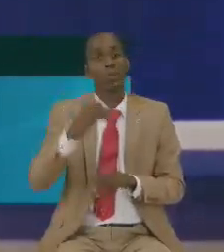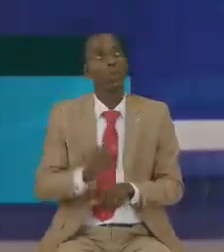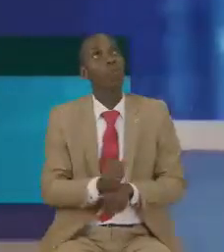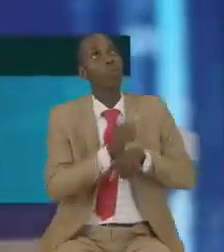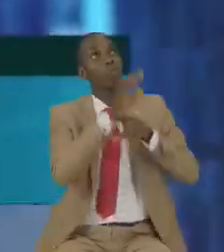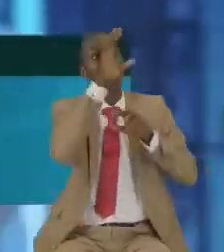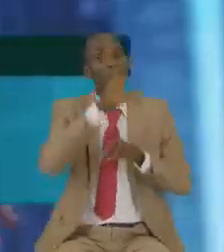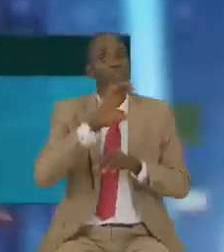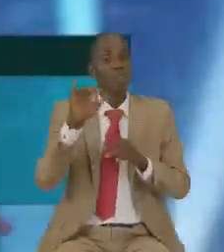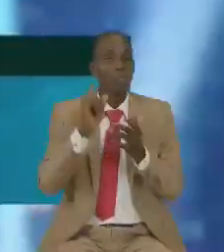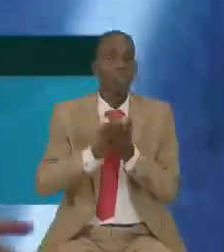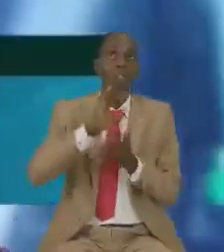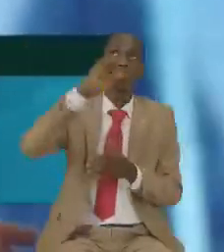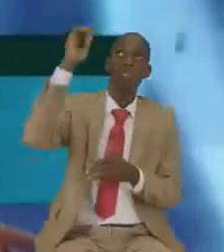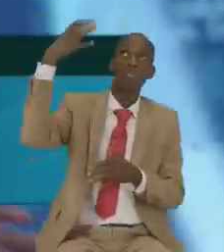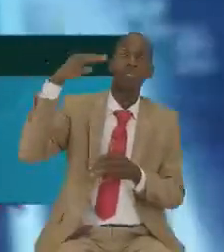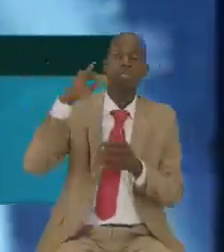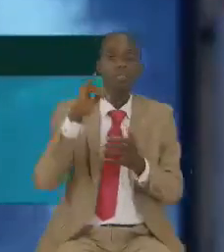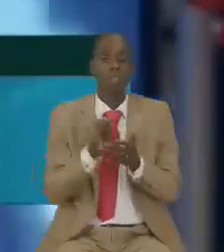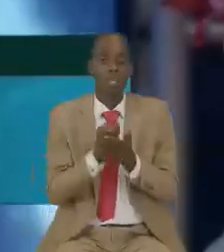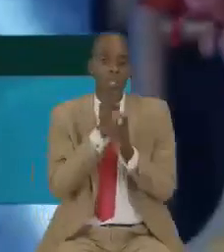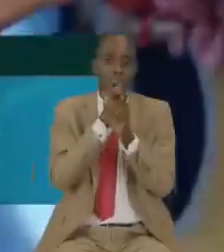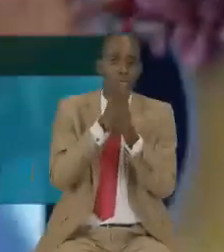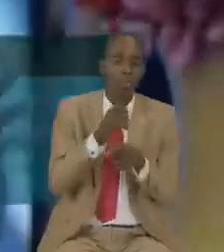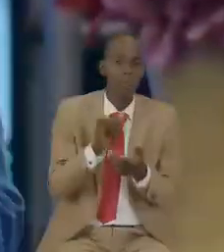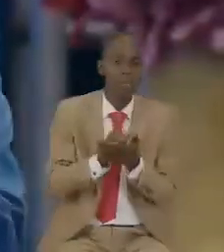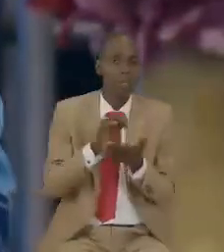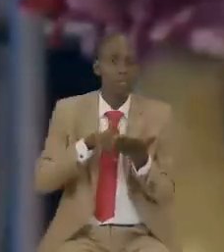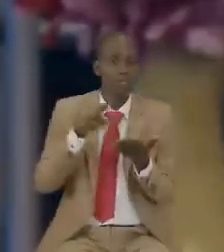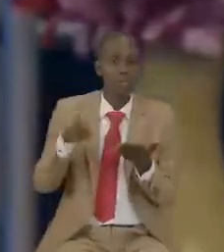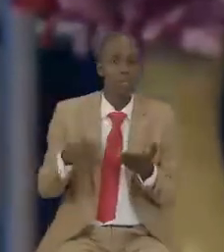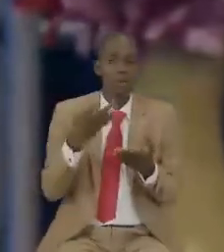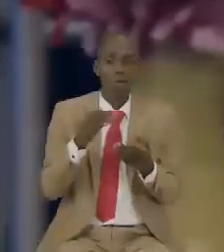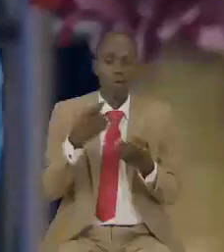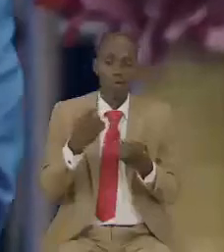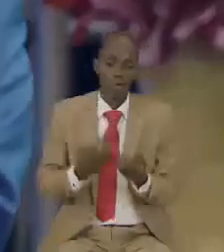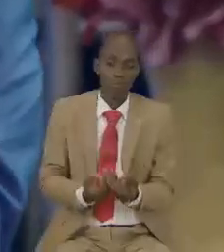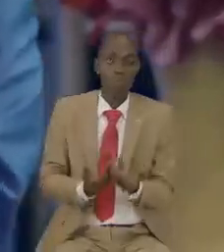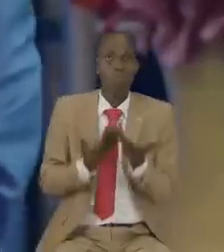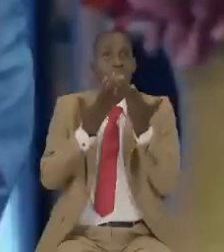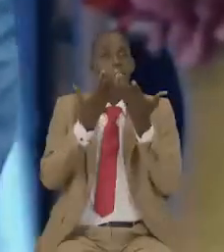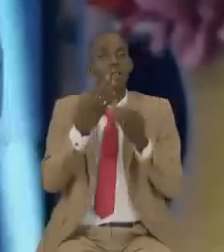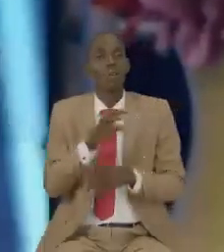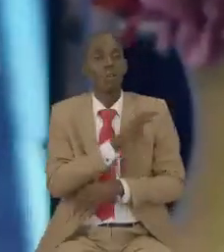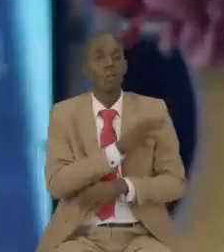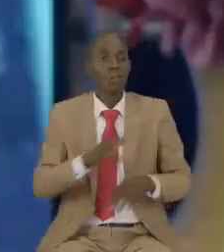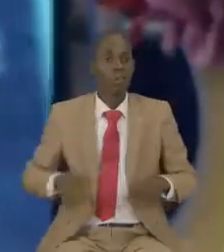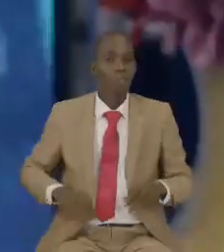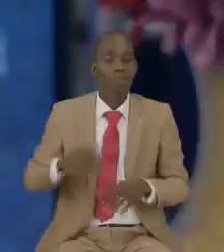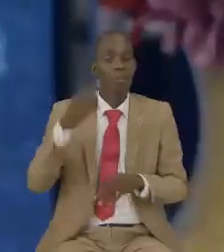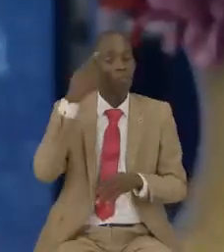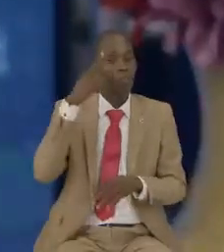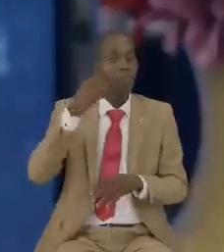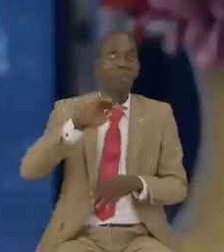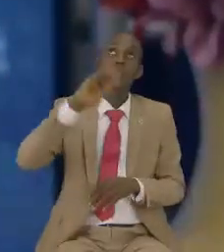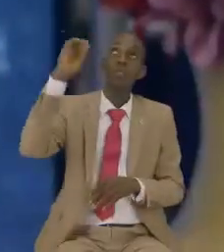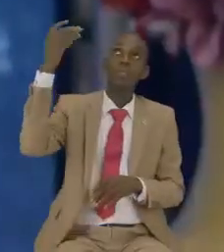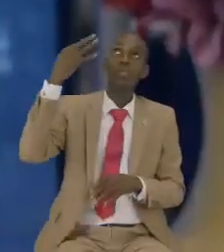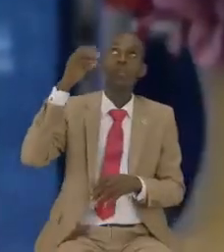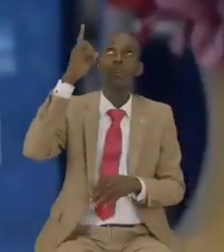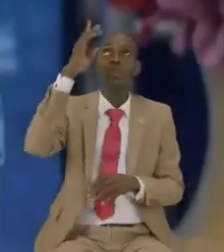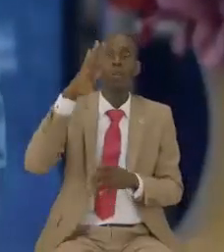grace, that gift, that outcome of the sacrifice of Christ, for the grace of God that